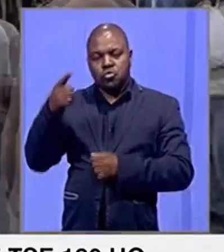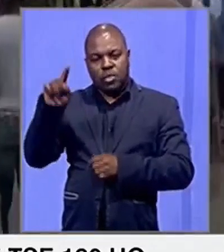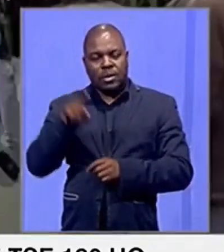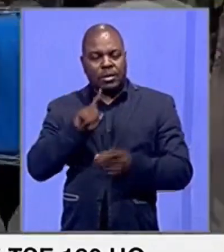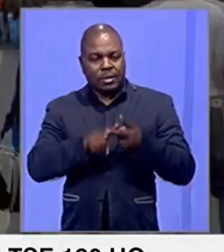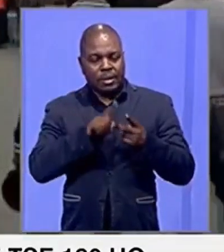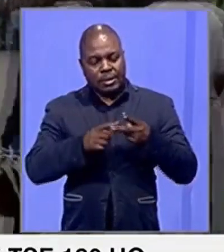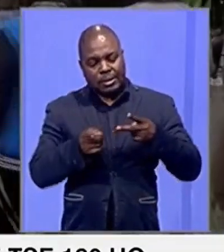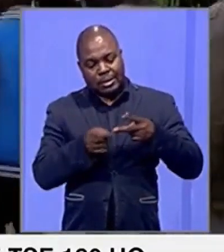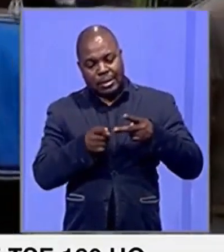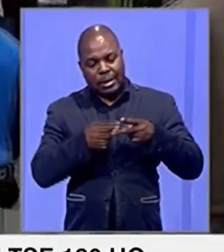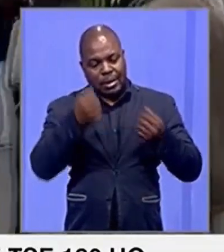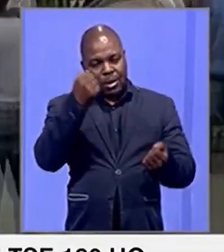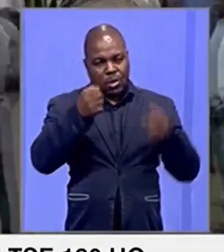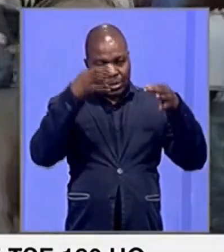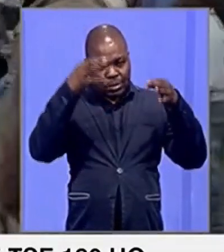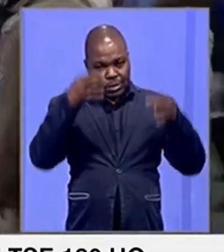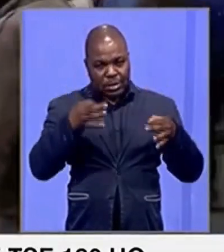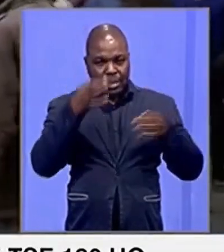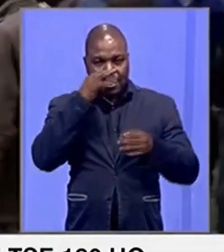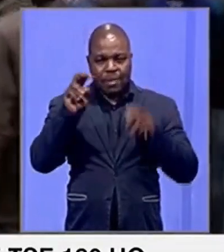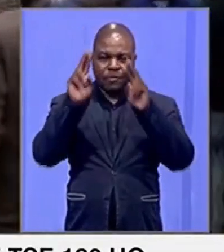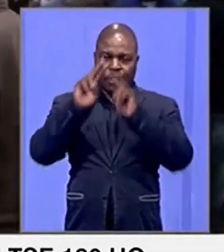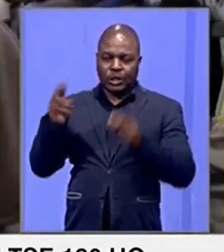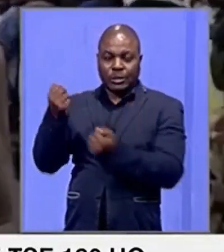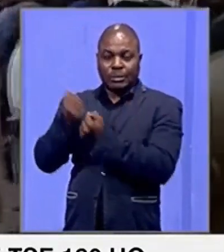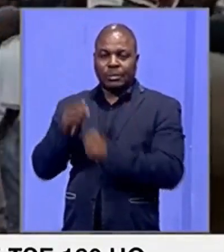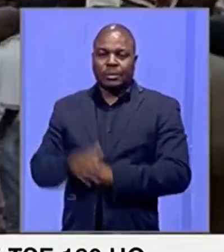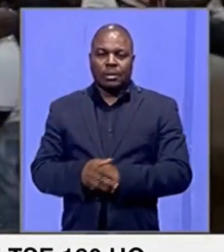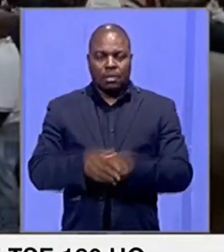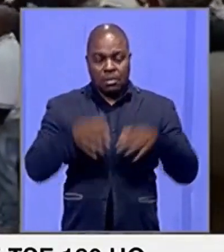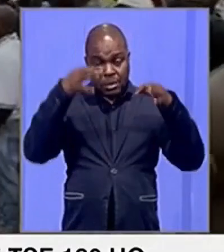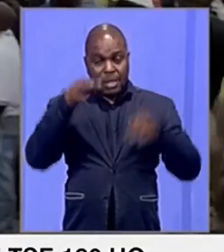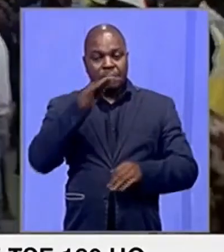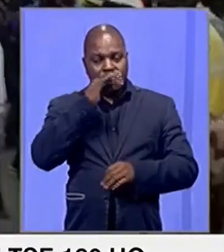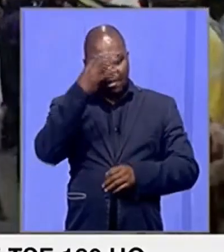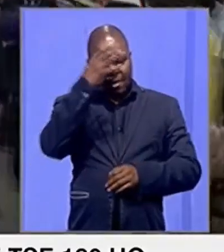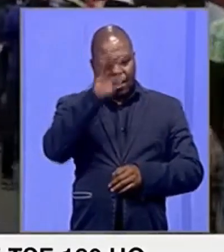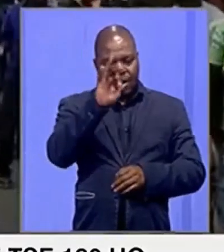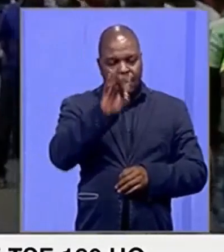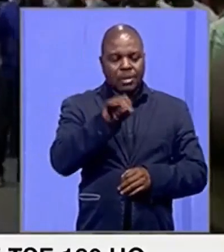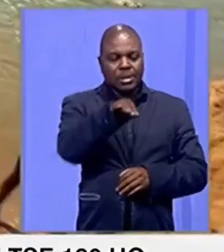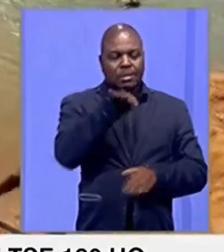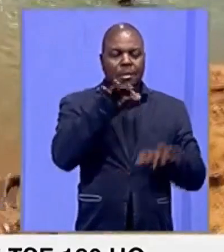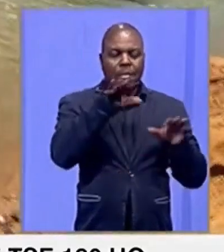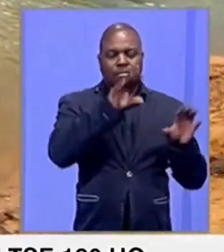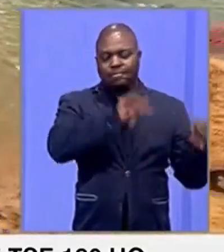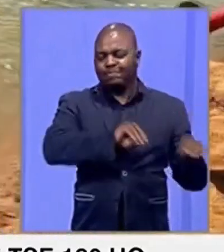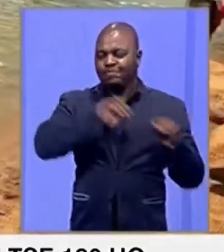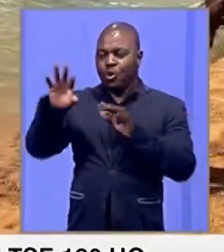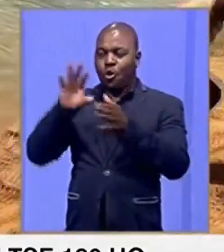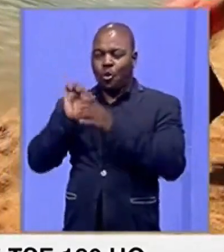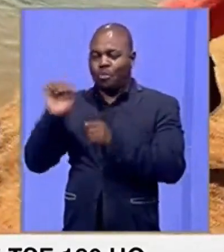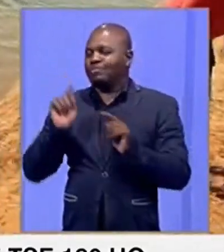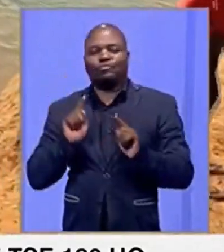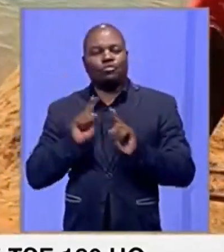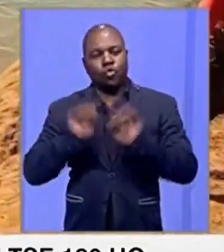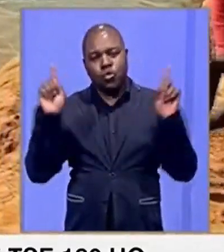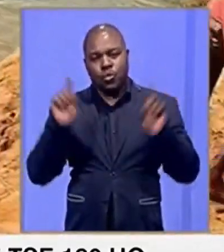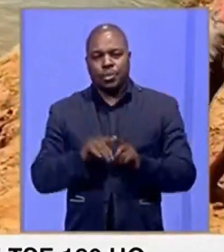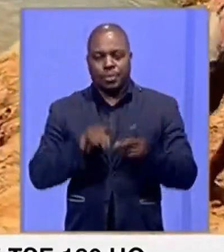lekgotla le la dia kahlolo e tshetsa Federation. Kahlolo ena e thibela mmuso ho isa baahi ba Zimbabwe ha bo bona. Tokomaneng